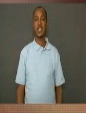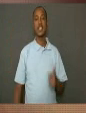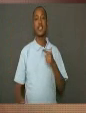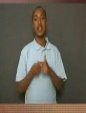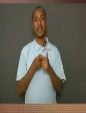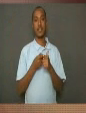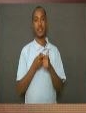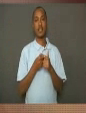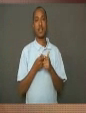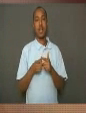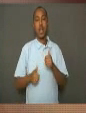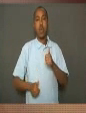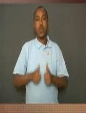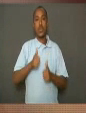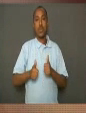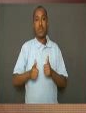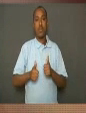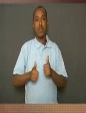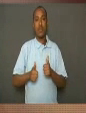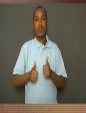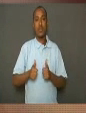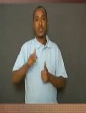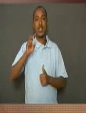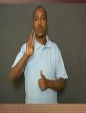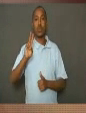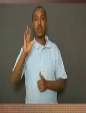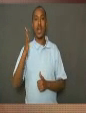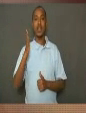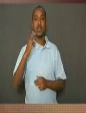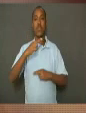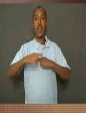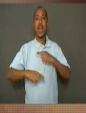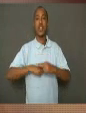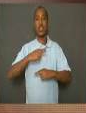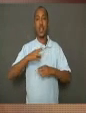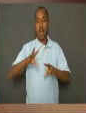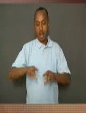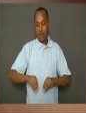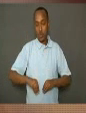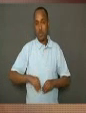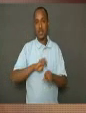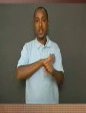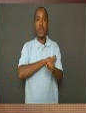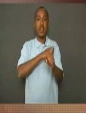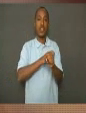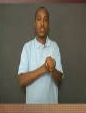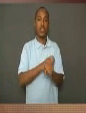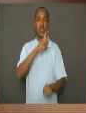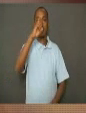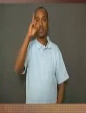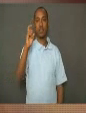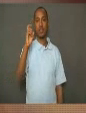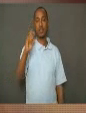Second, which of the two kinds of reactions absorbs energy?